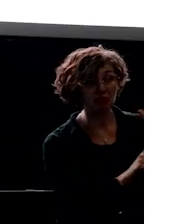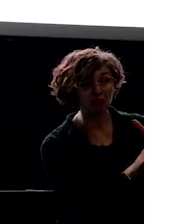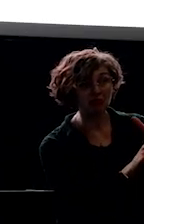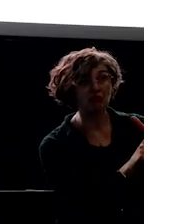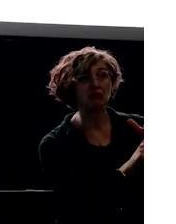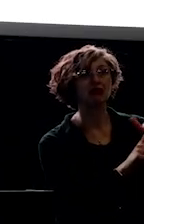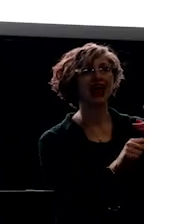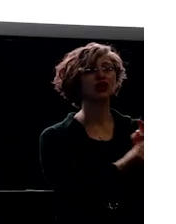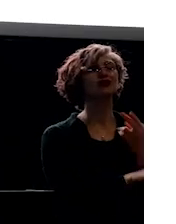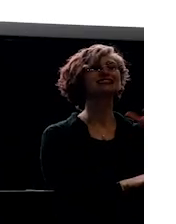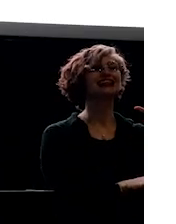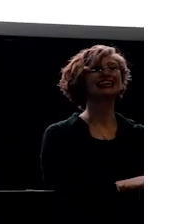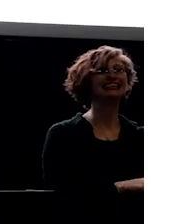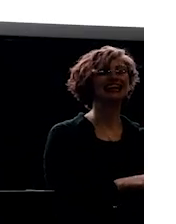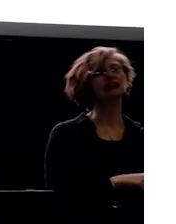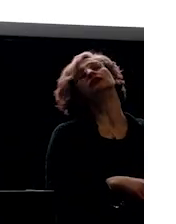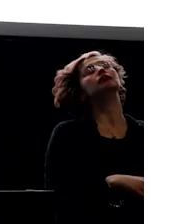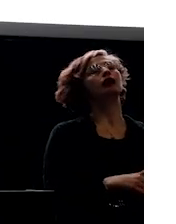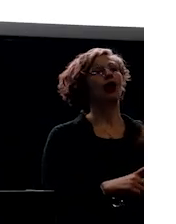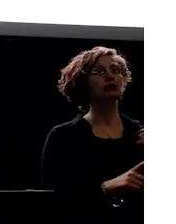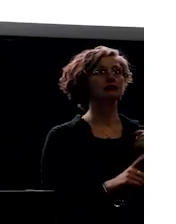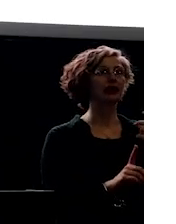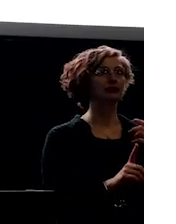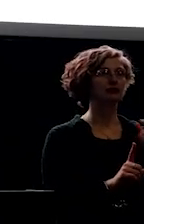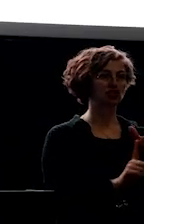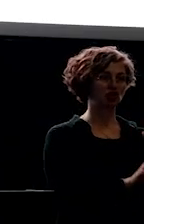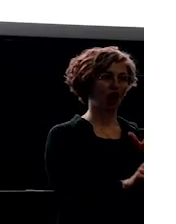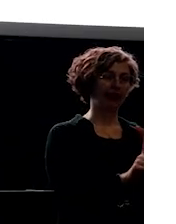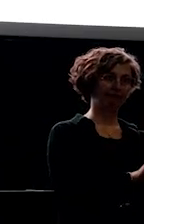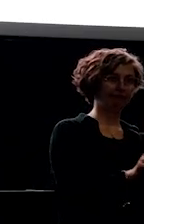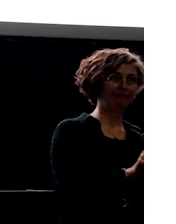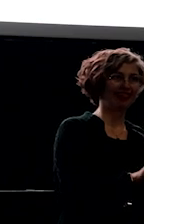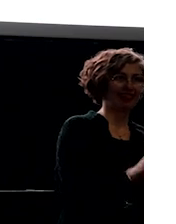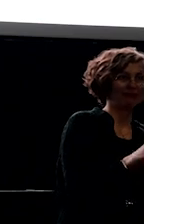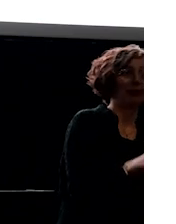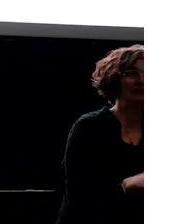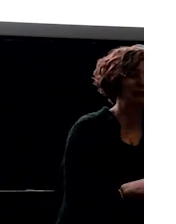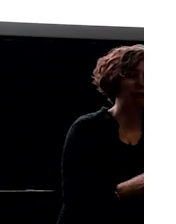like essentially stalking this person.